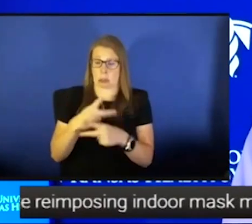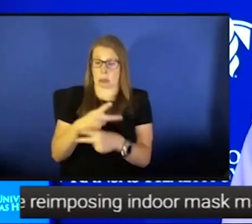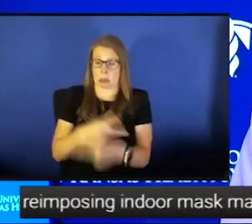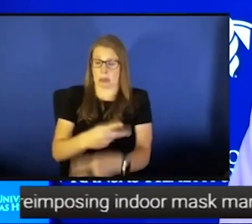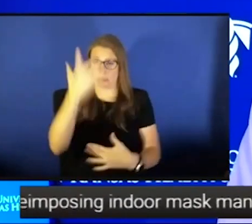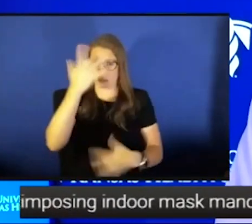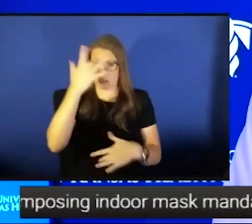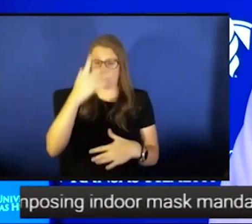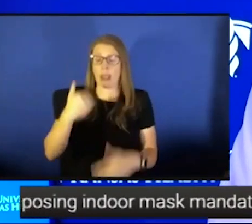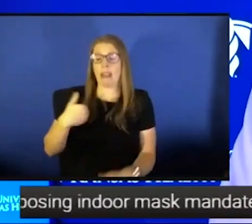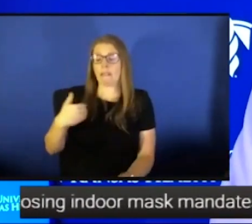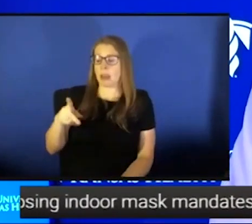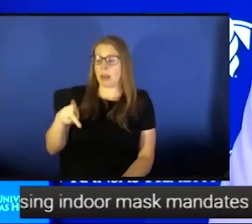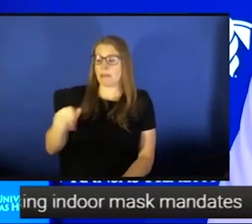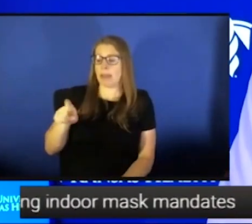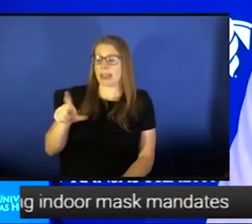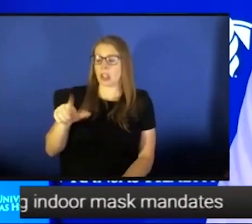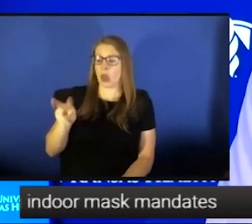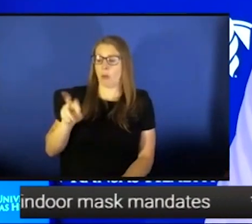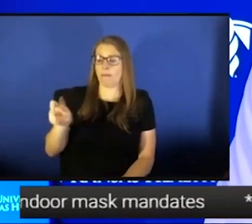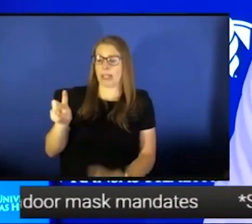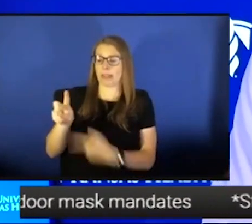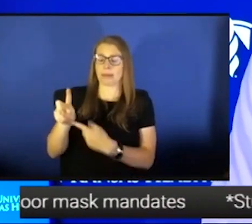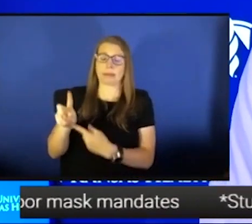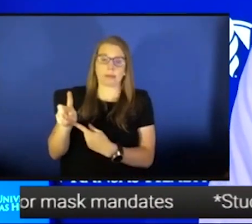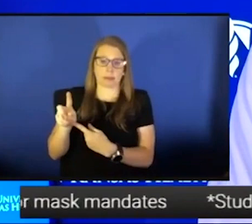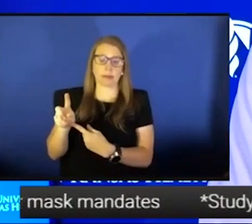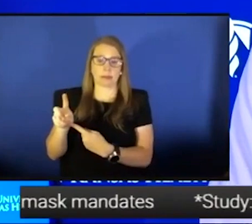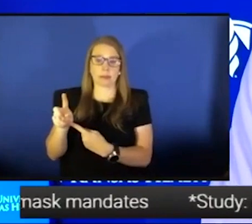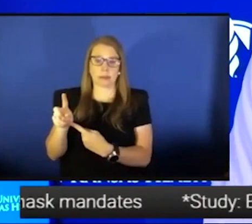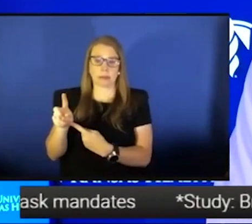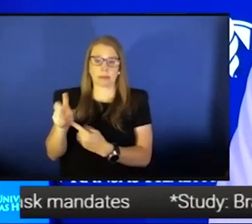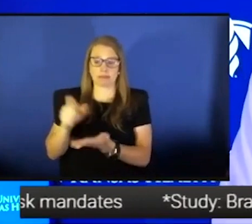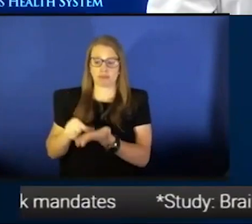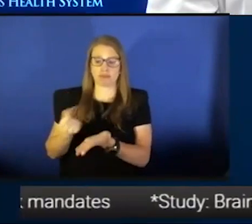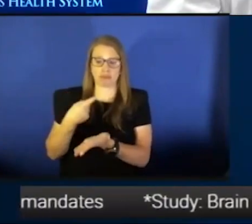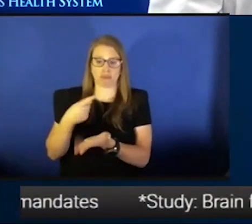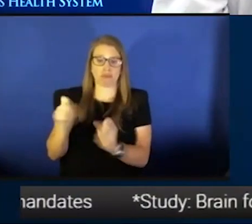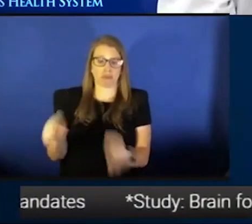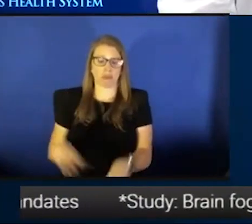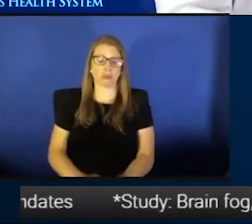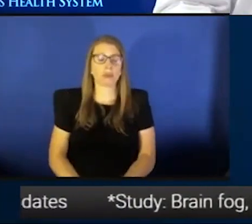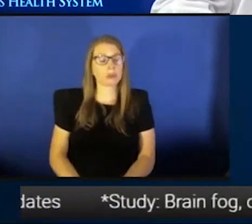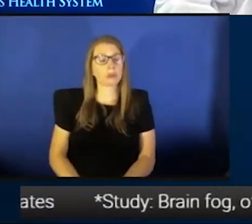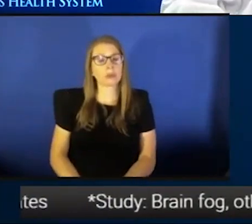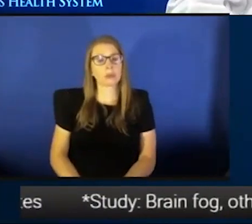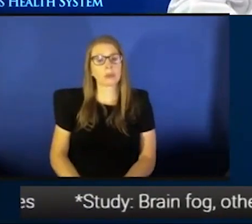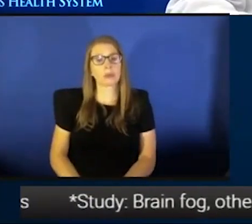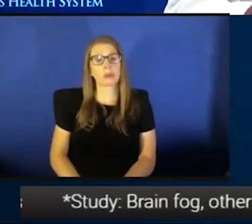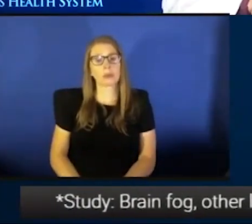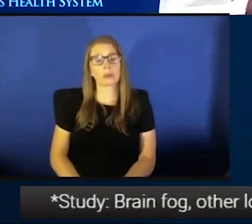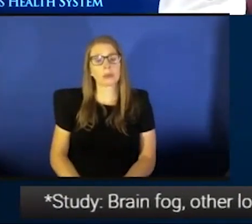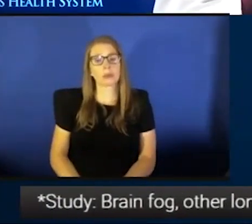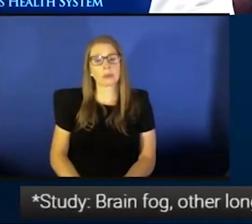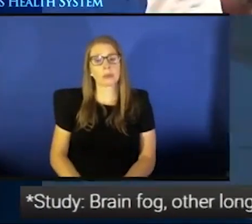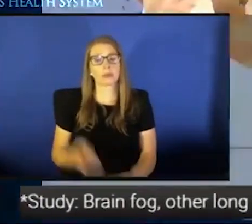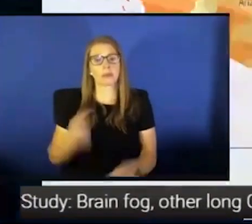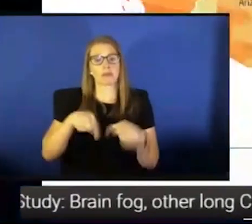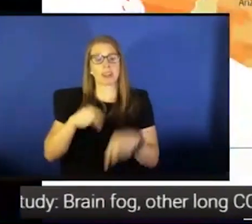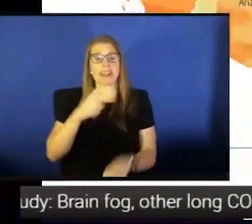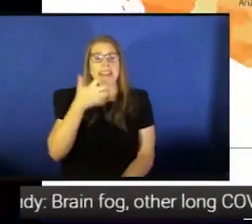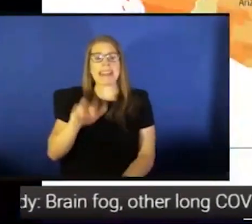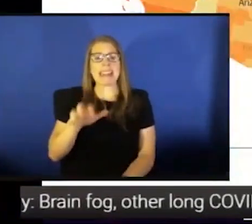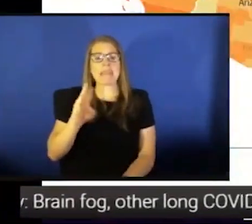Paxlovid, and that is another large factor that we have to take into account as well. And go back to that heat map for just a second if you can. If you look at